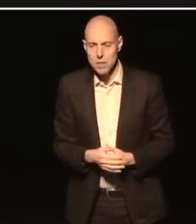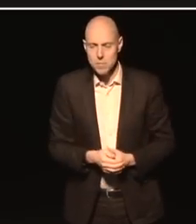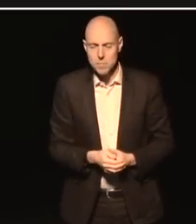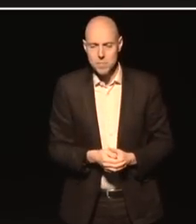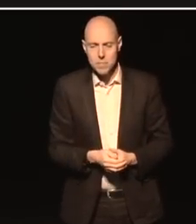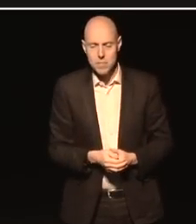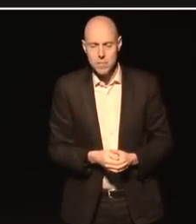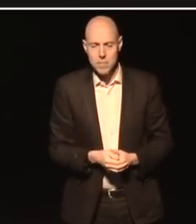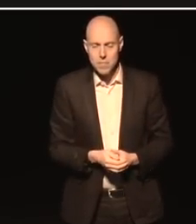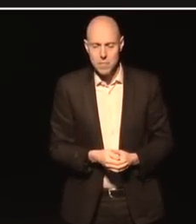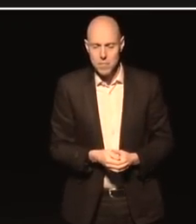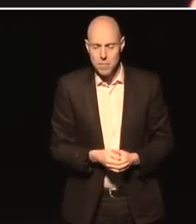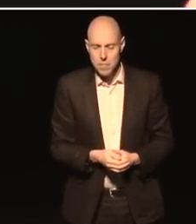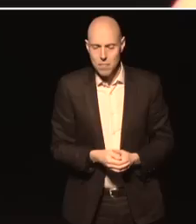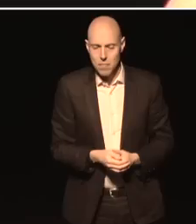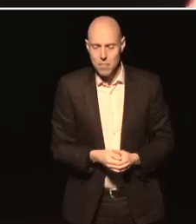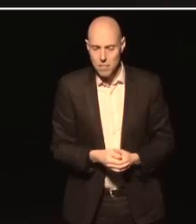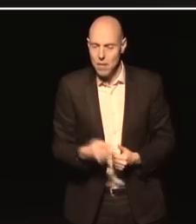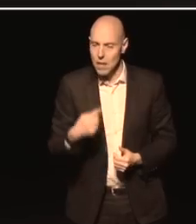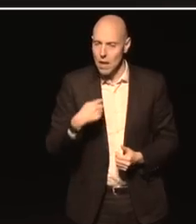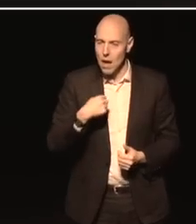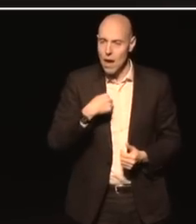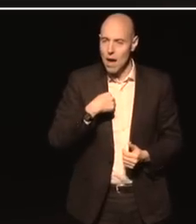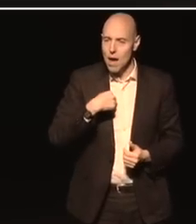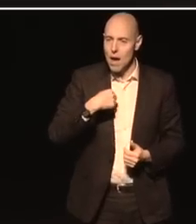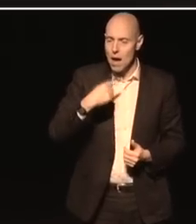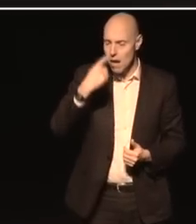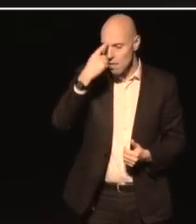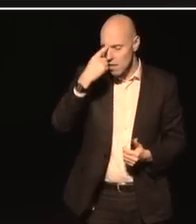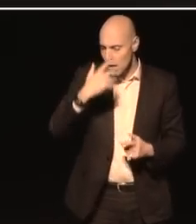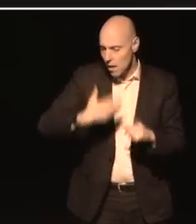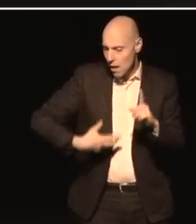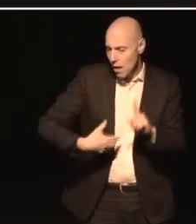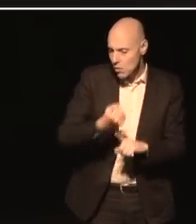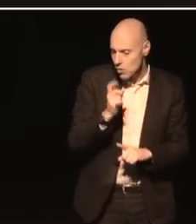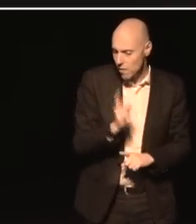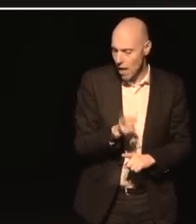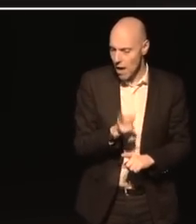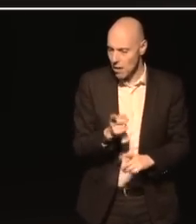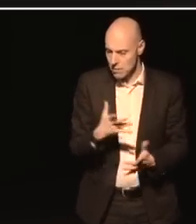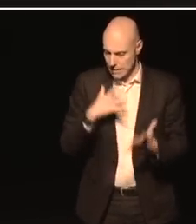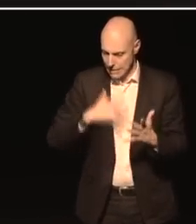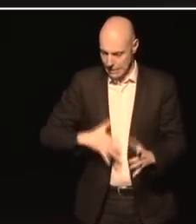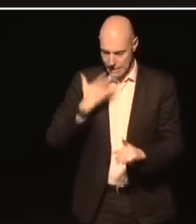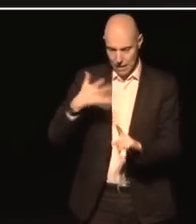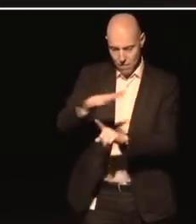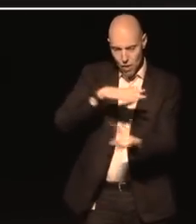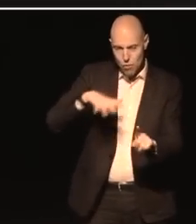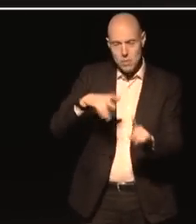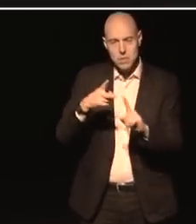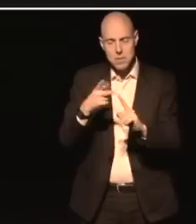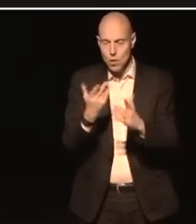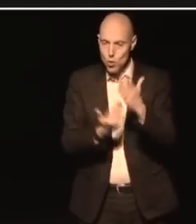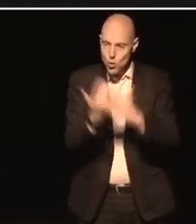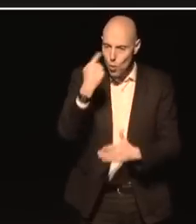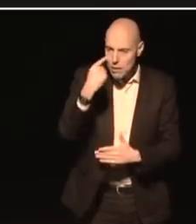that, it's really creating the environment or the conditions so that new voices, new ideas,